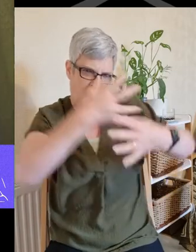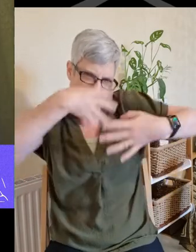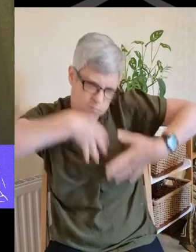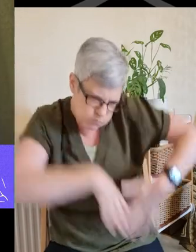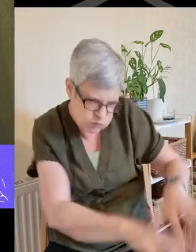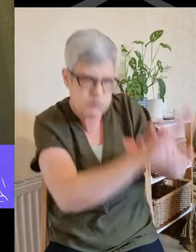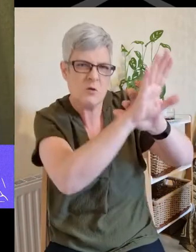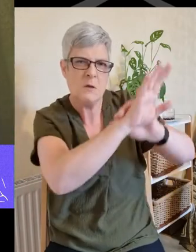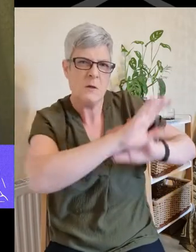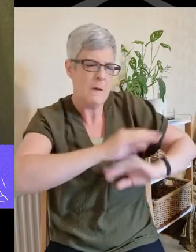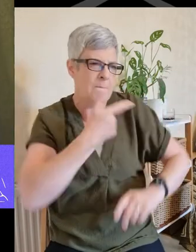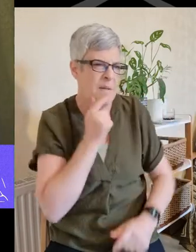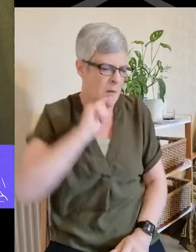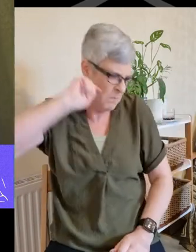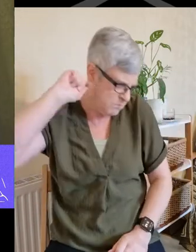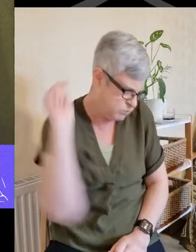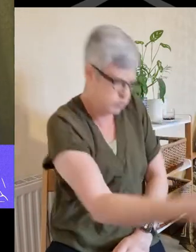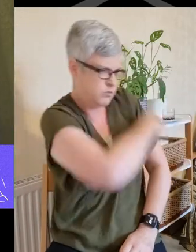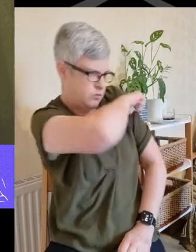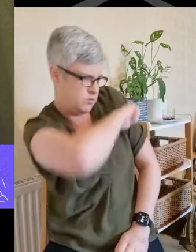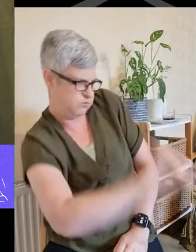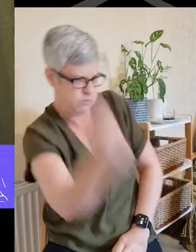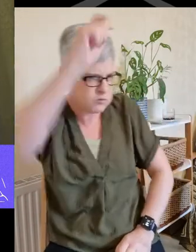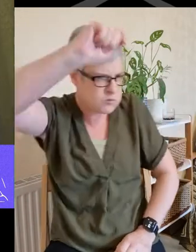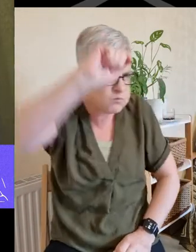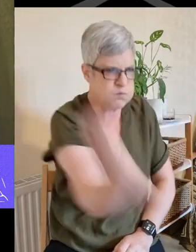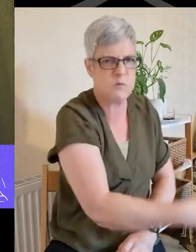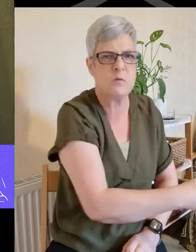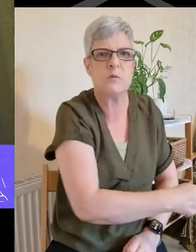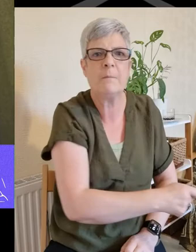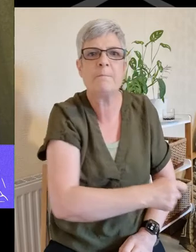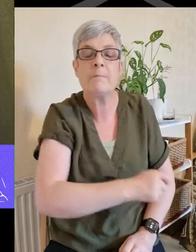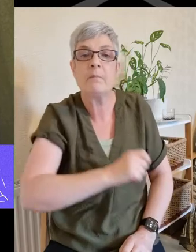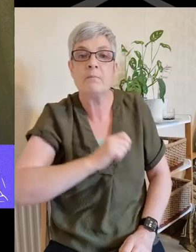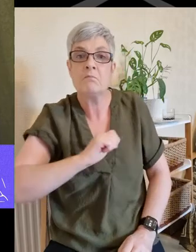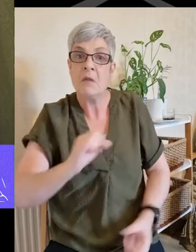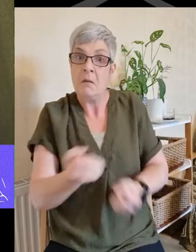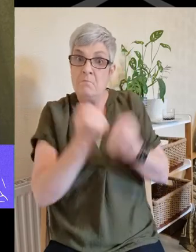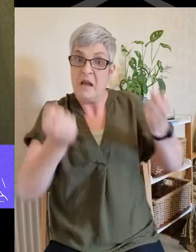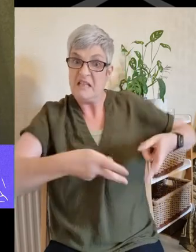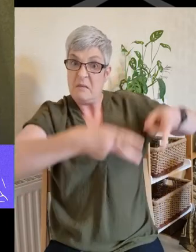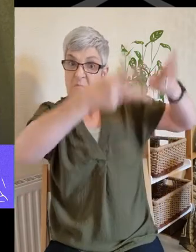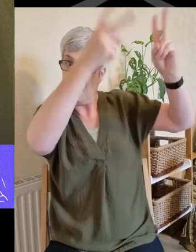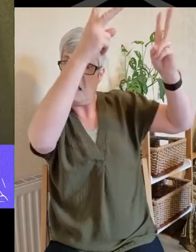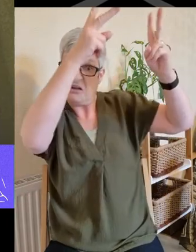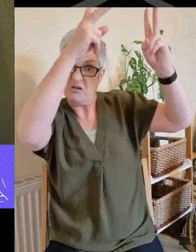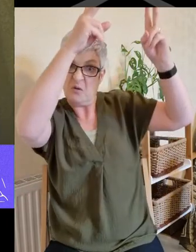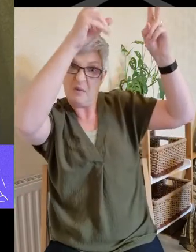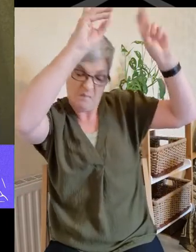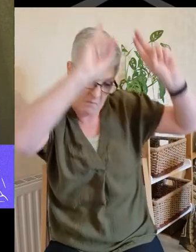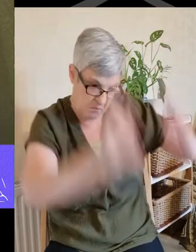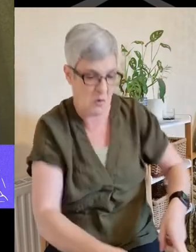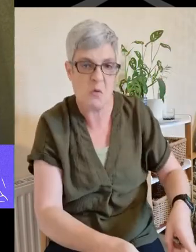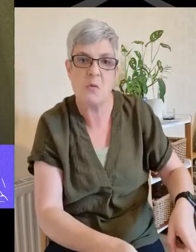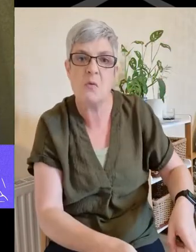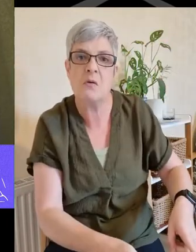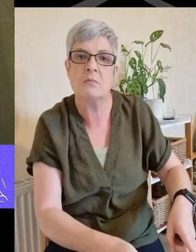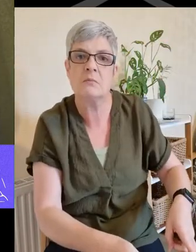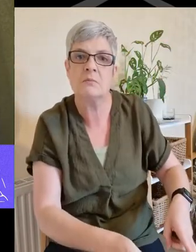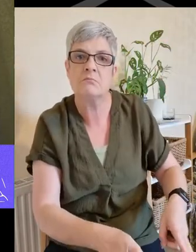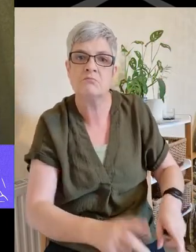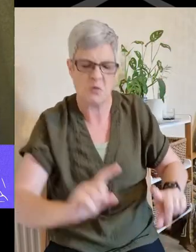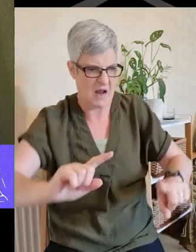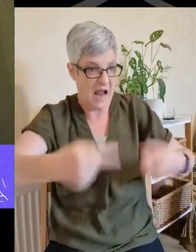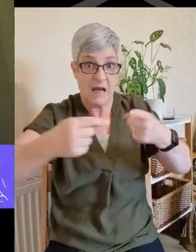streets, killing your people with their swords. Your mighty pillars will be thrown to the ground.